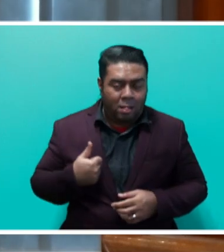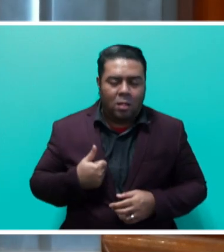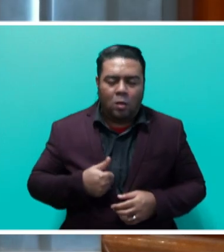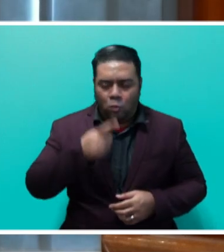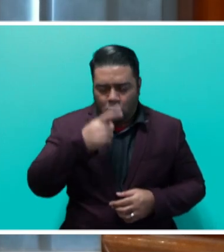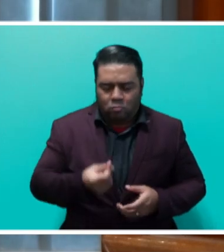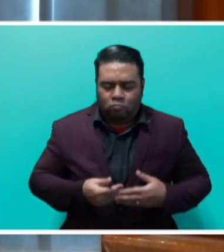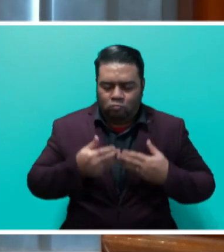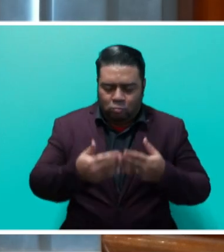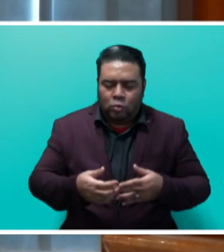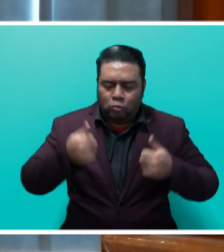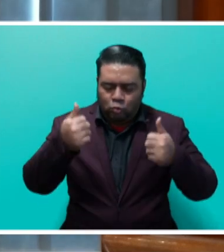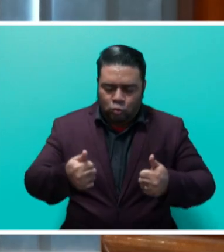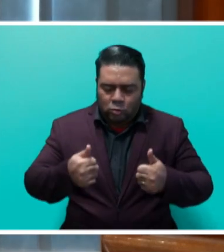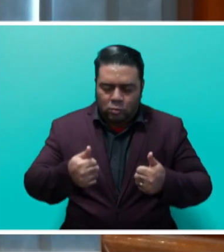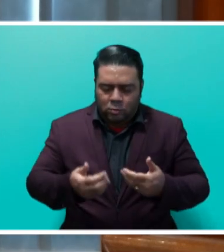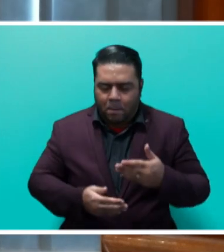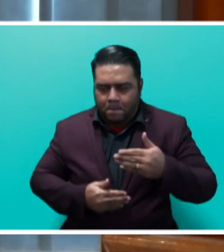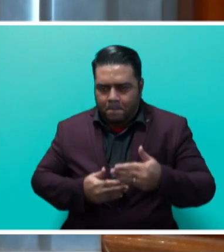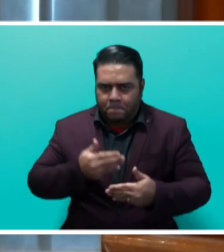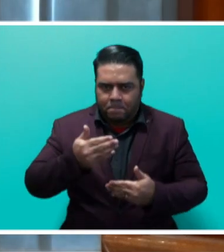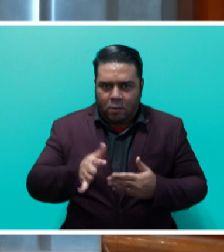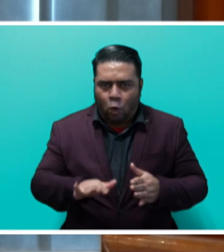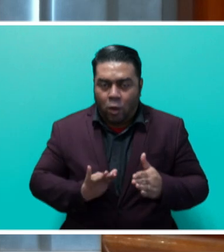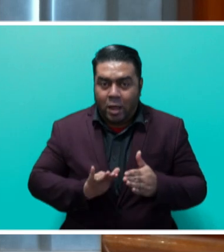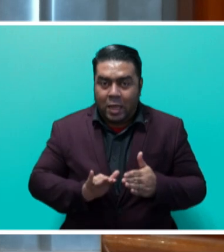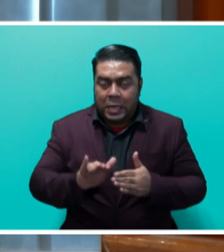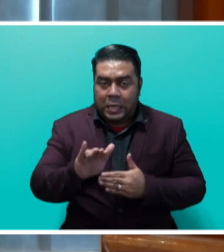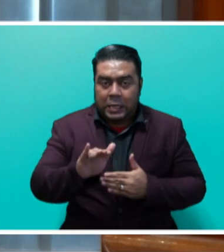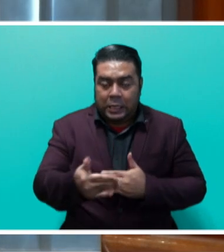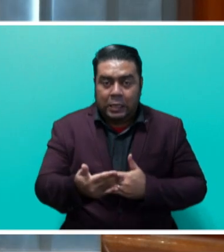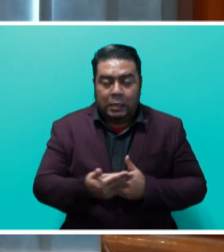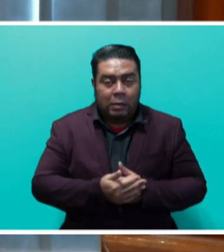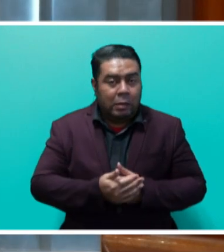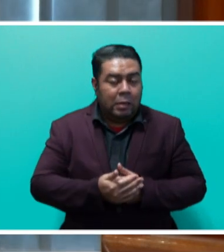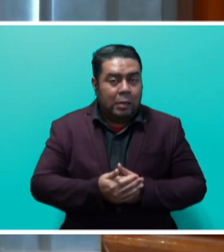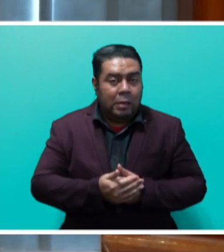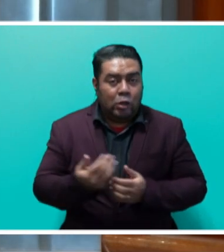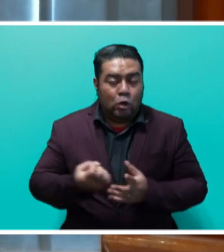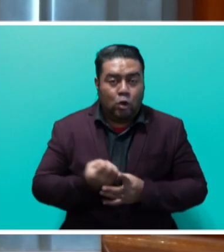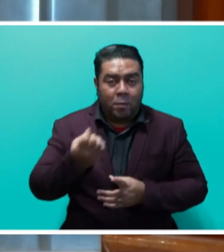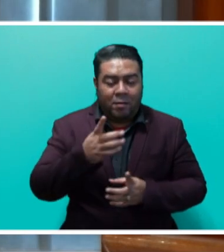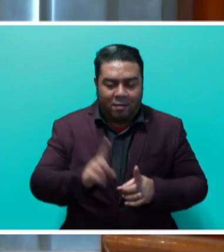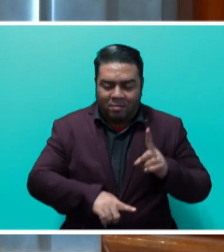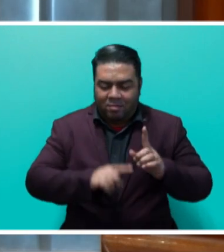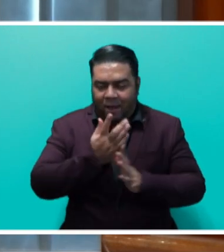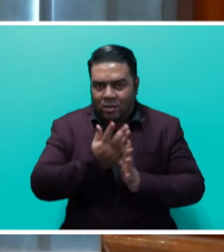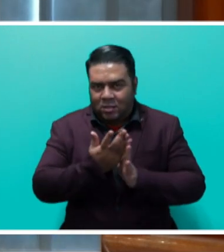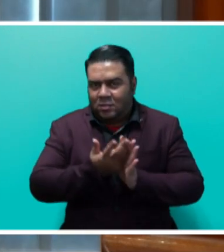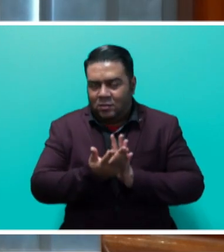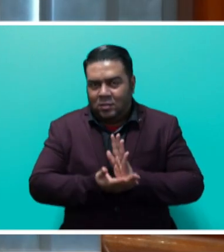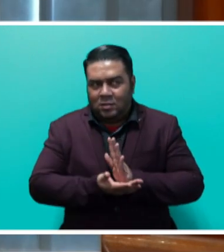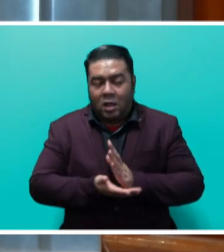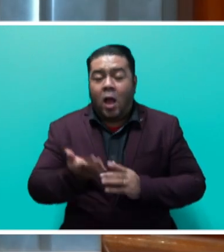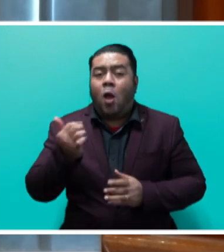country in a very good footing in terms of economic diversification. So I